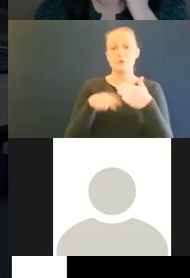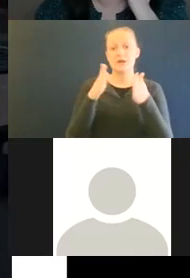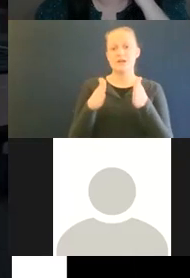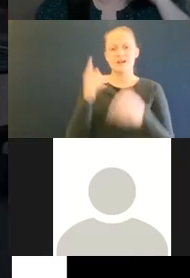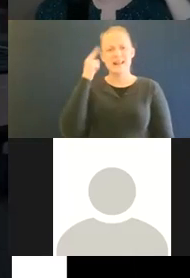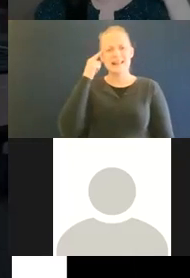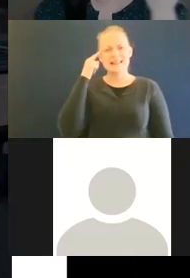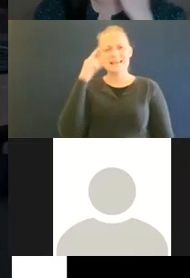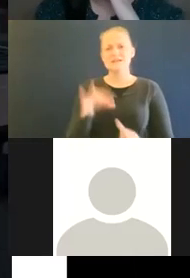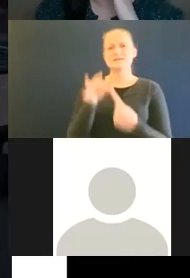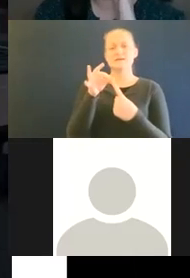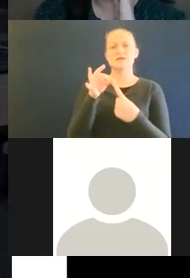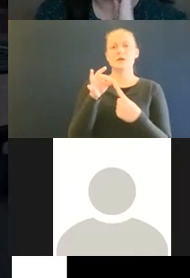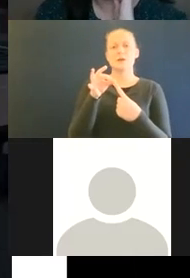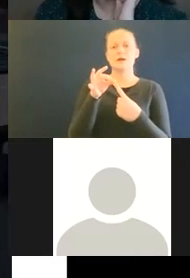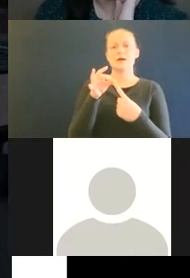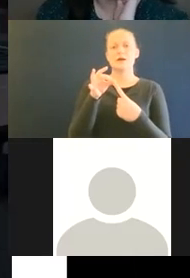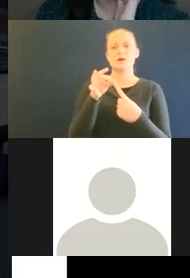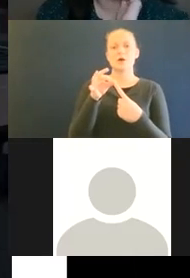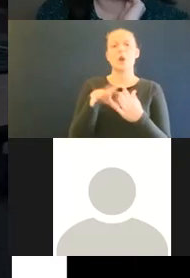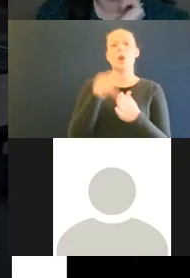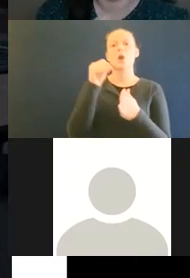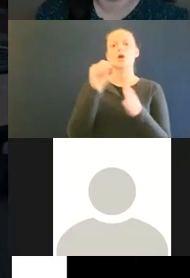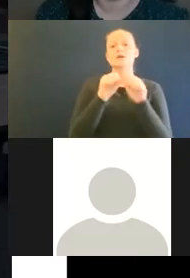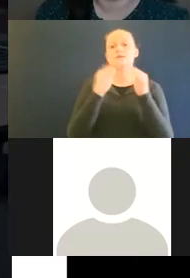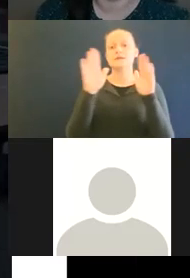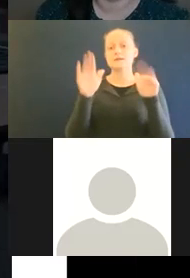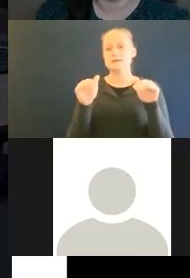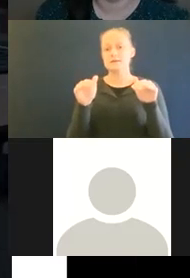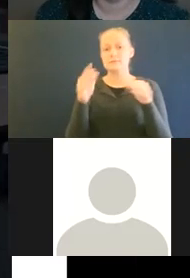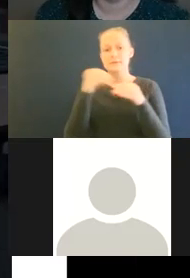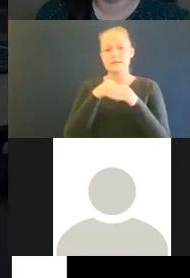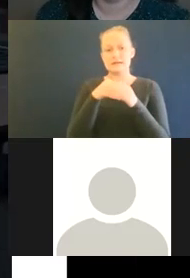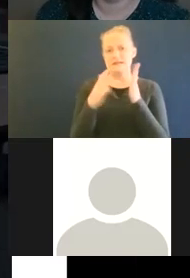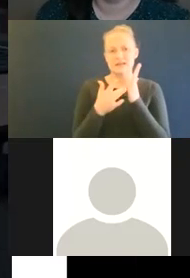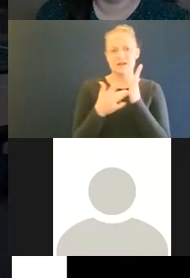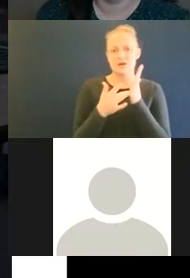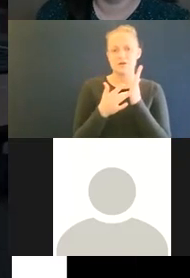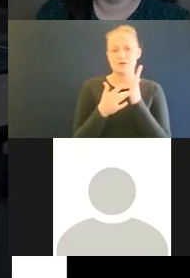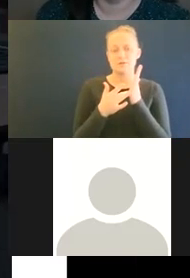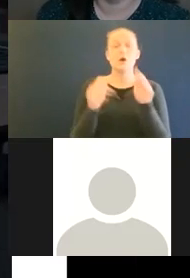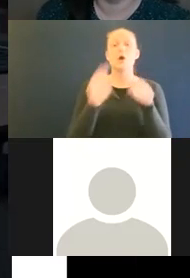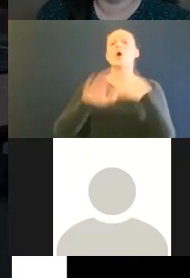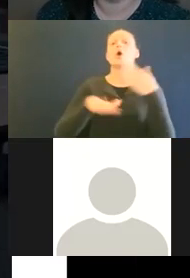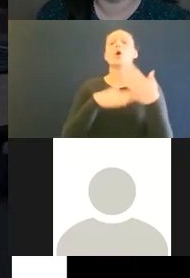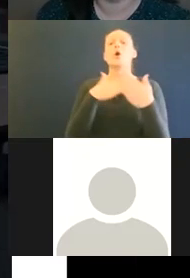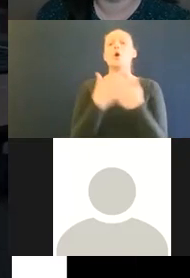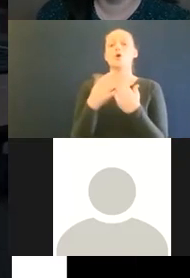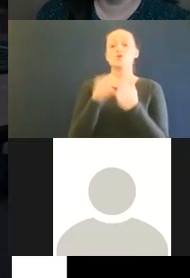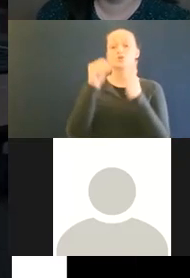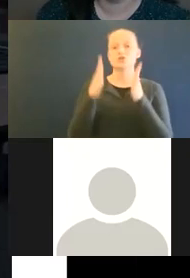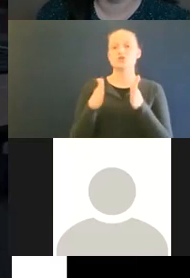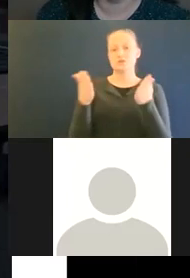System book, or one of the books that are within Tar Heel Shared Reader. But all of the students in this